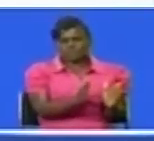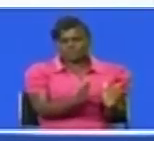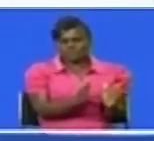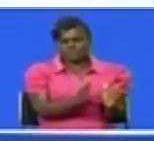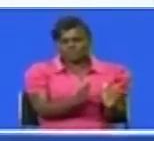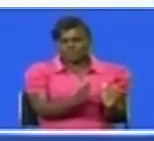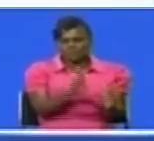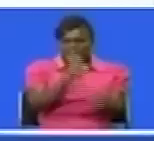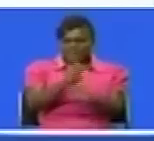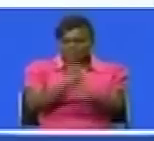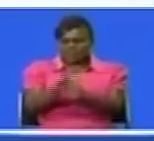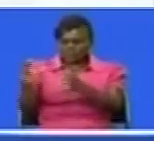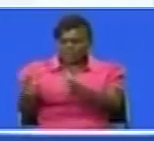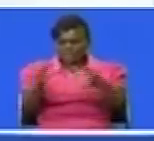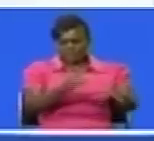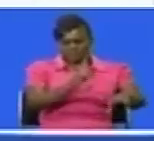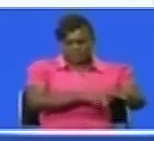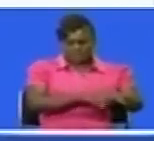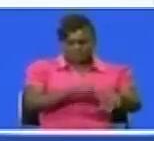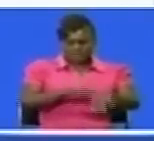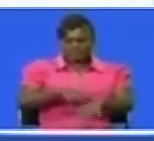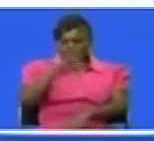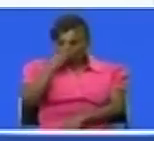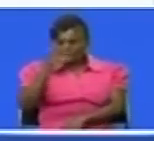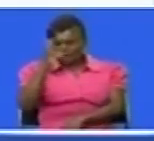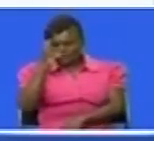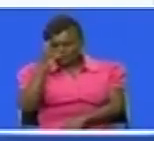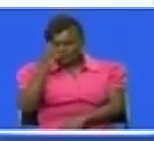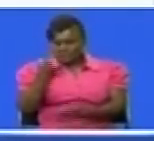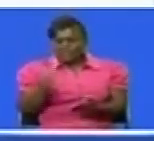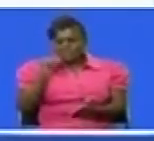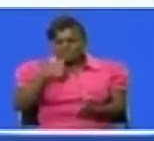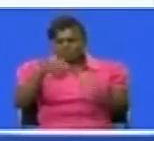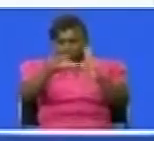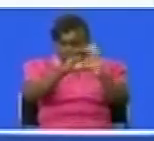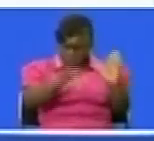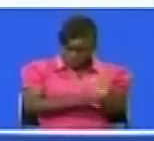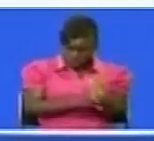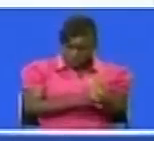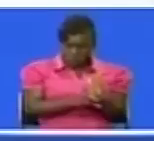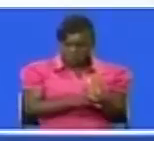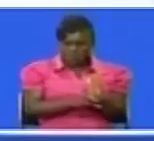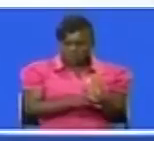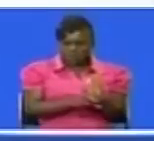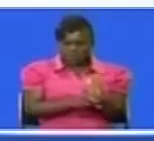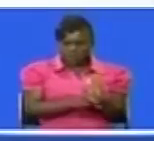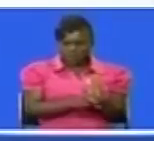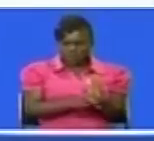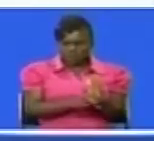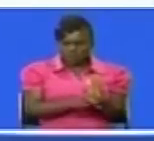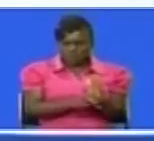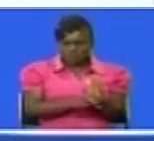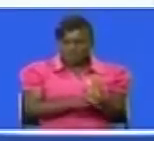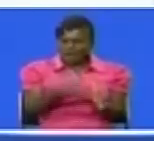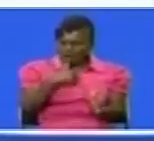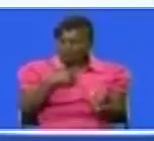in the multi-party era, when Kibaki was elected, and now with the new constitution, I think he should also add when Moi took power, that